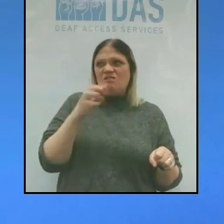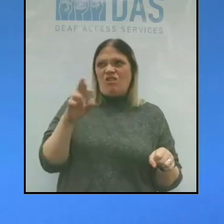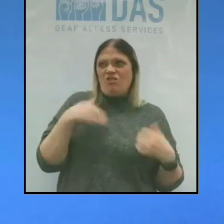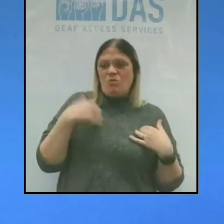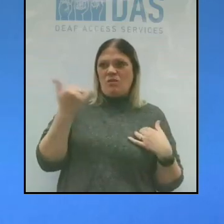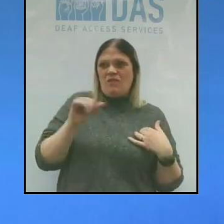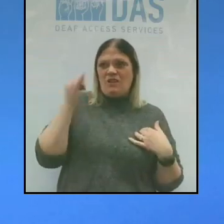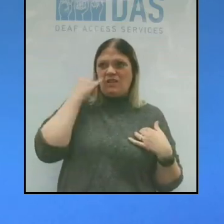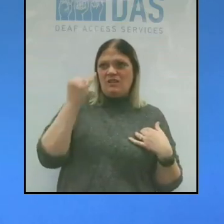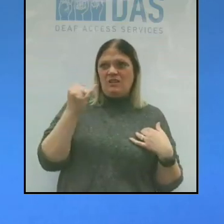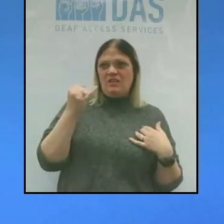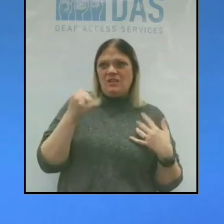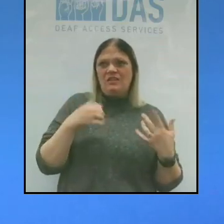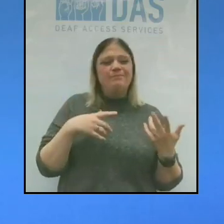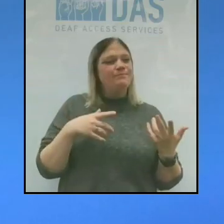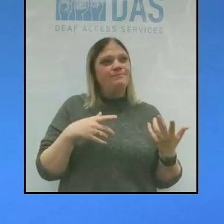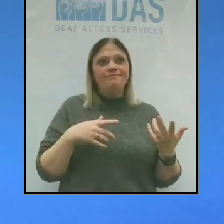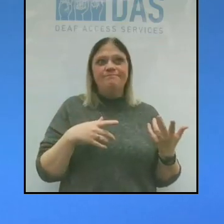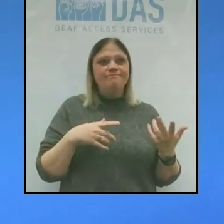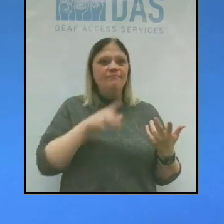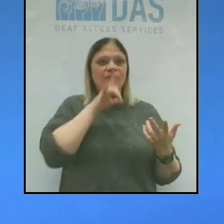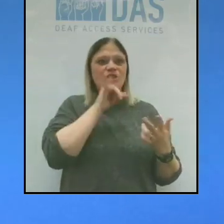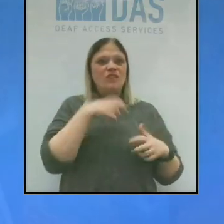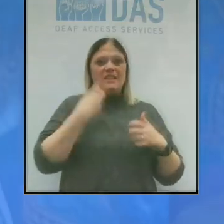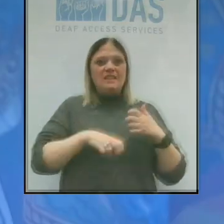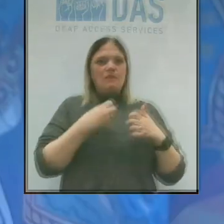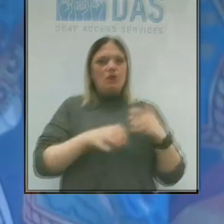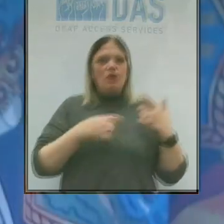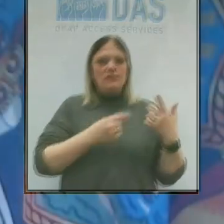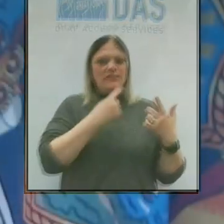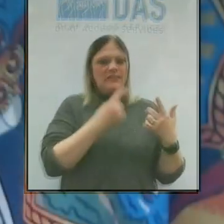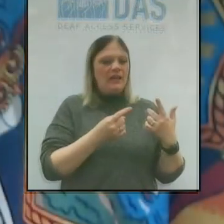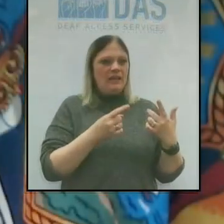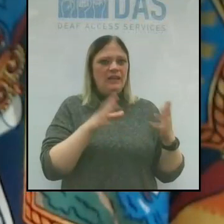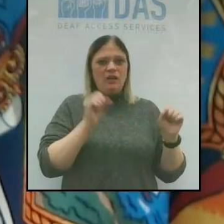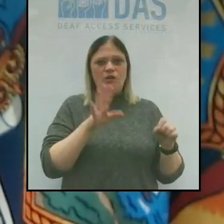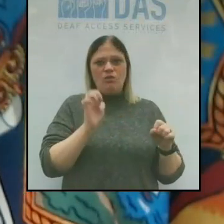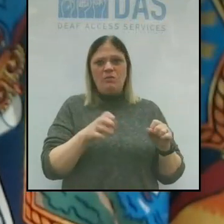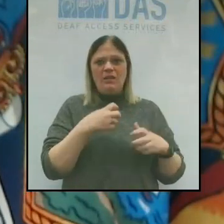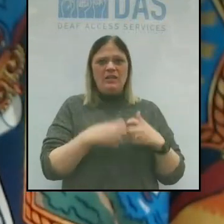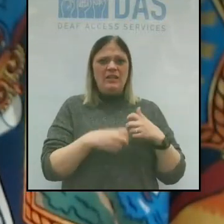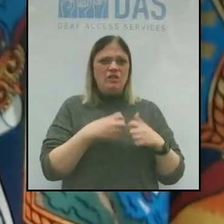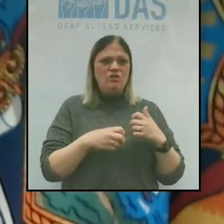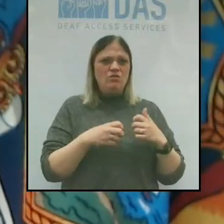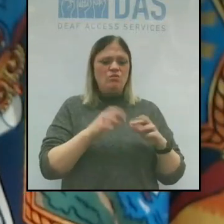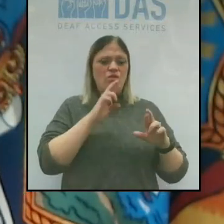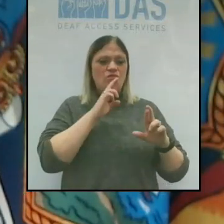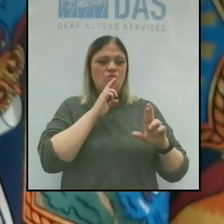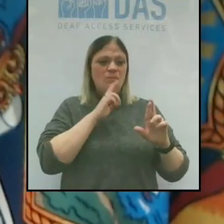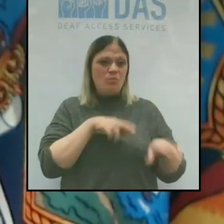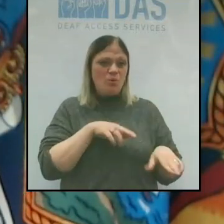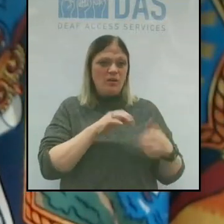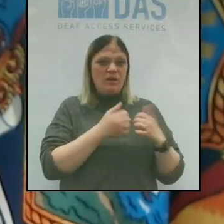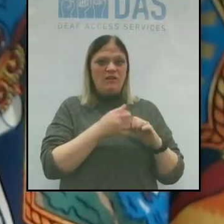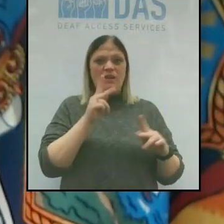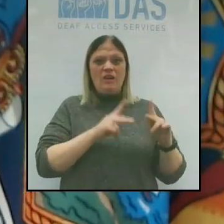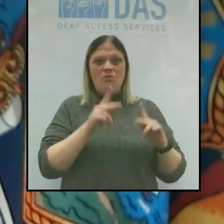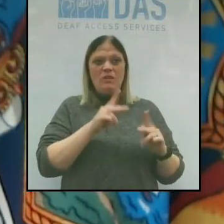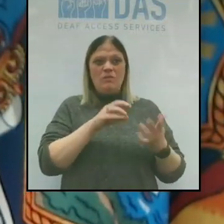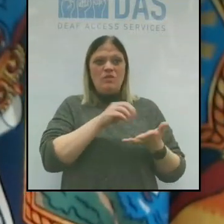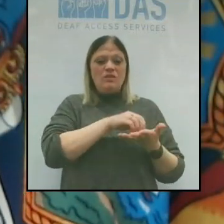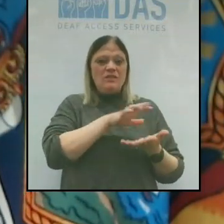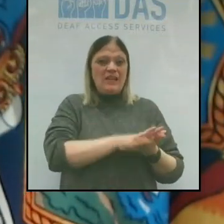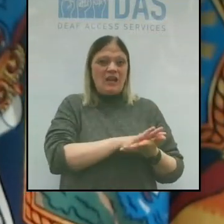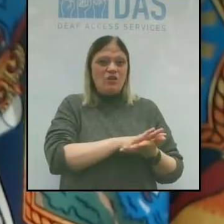ideas. It's really difficult to say. It could be an issue of, reporting of how people are